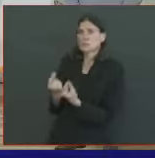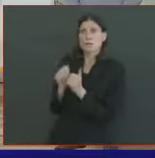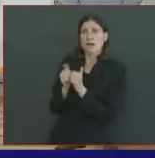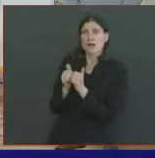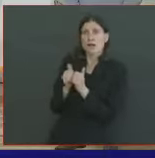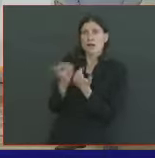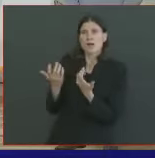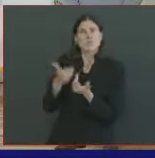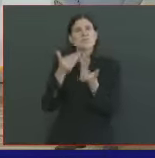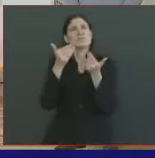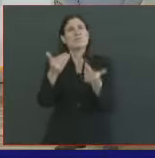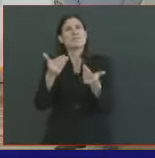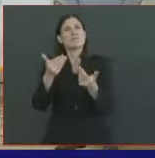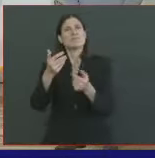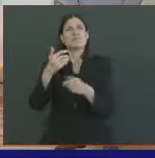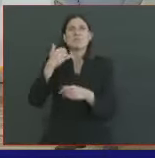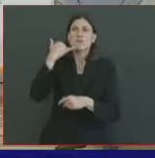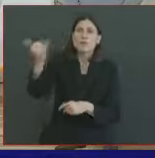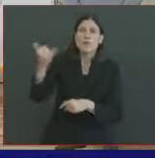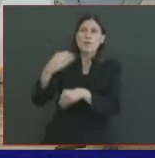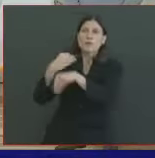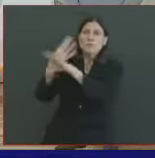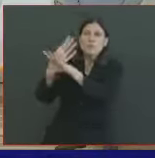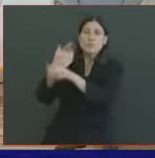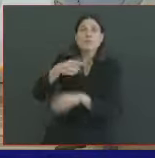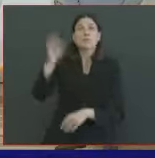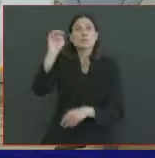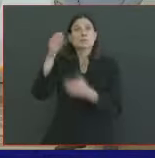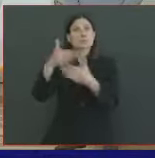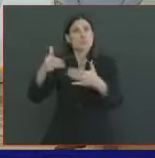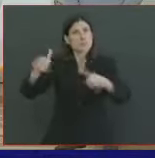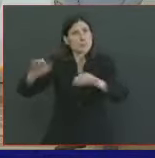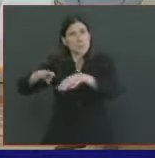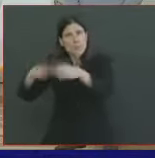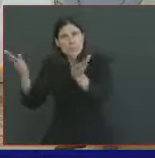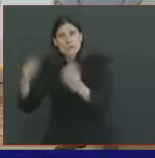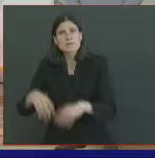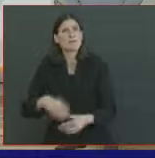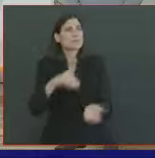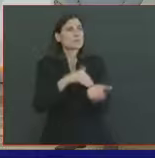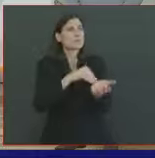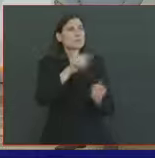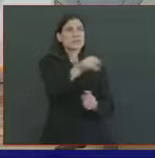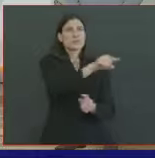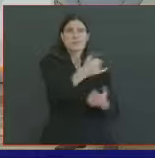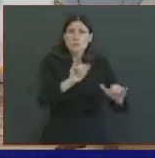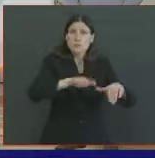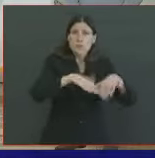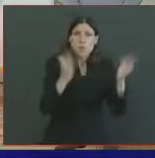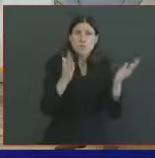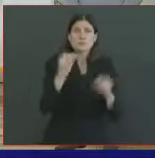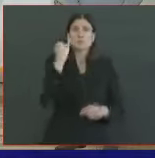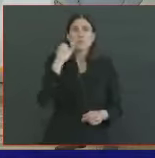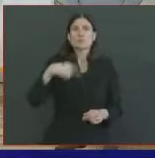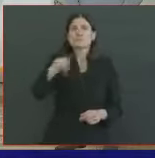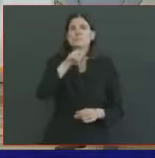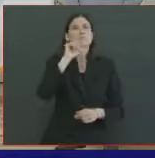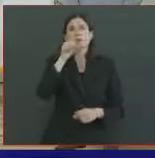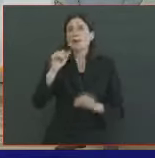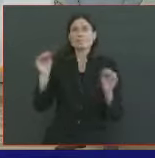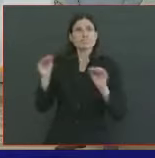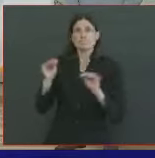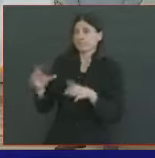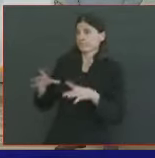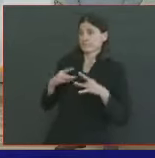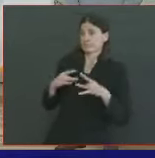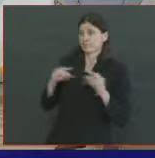if you need to have an emergency care experience, you really need to access, and you shouldn't be afraid of calling 911. It's important to keep in mind